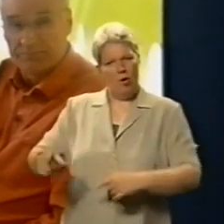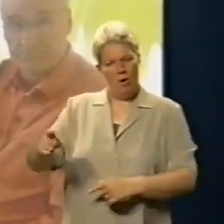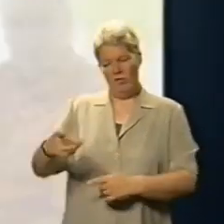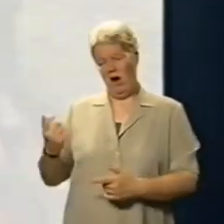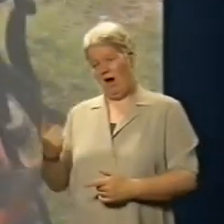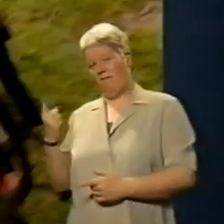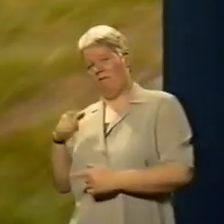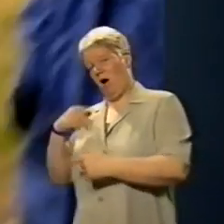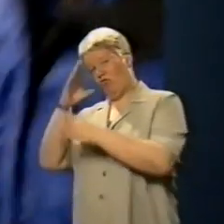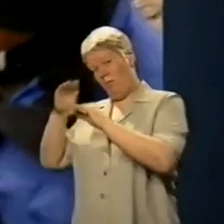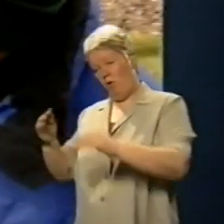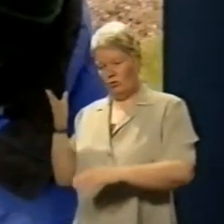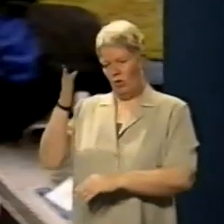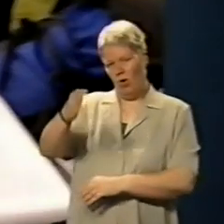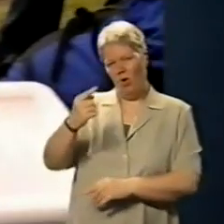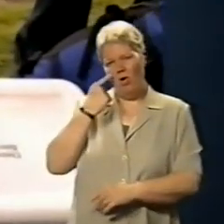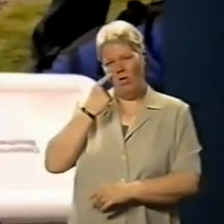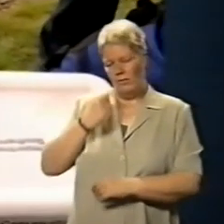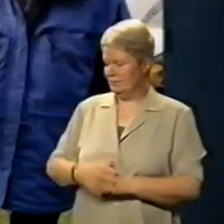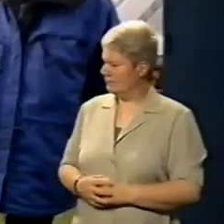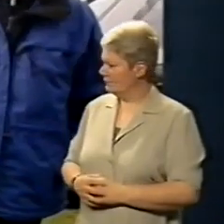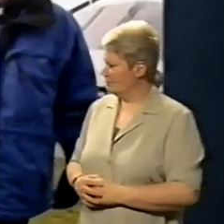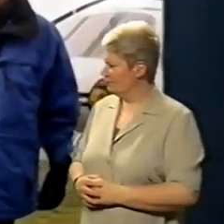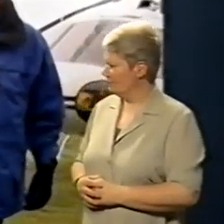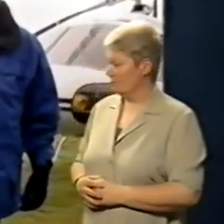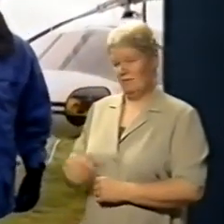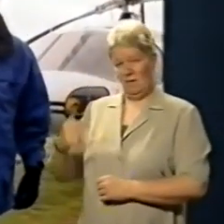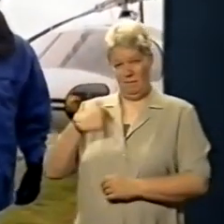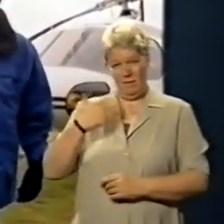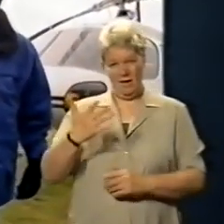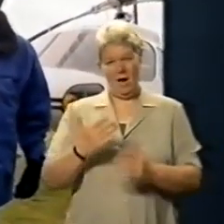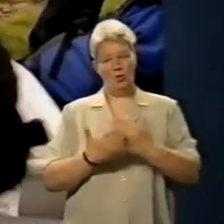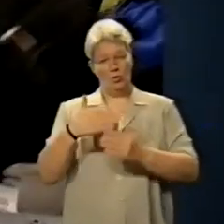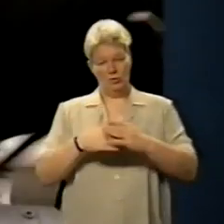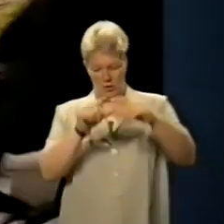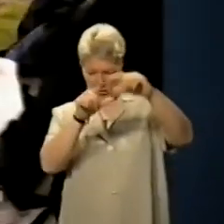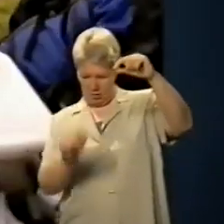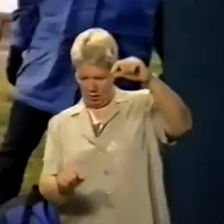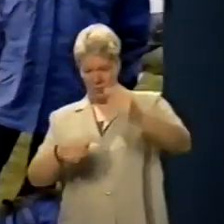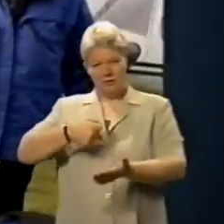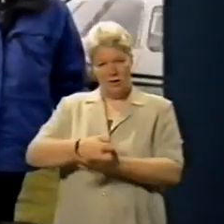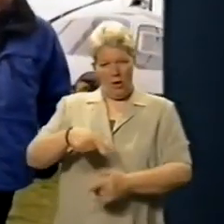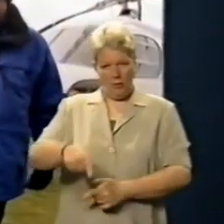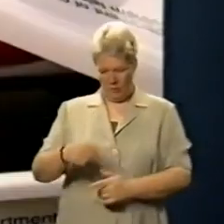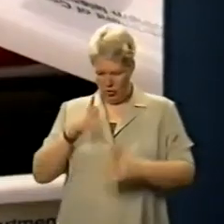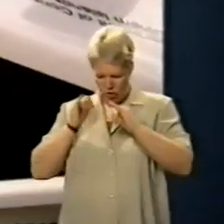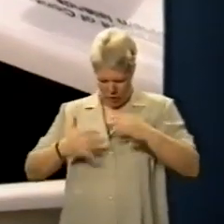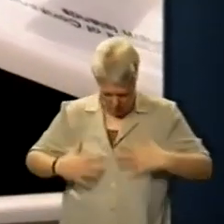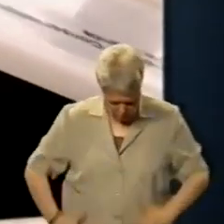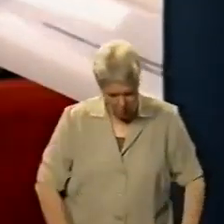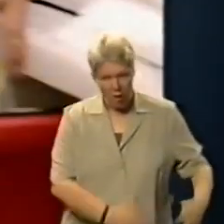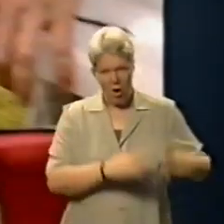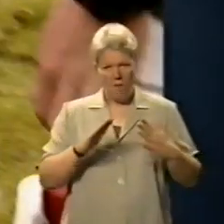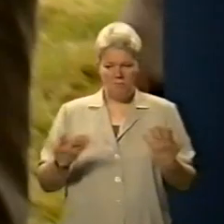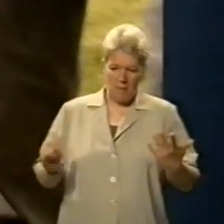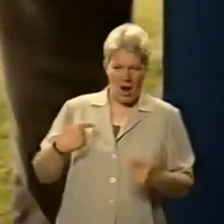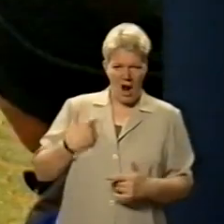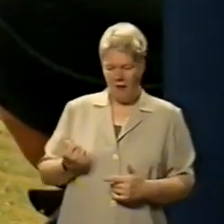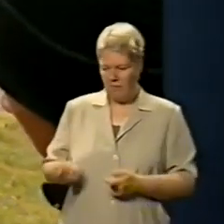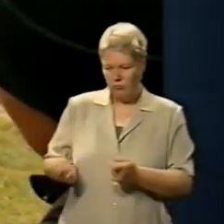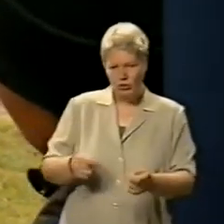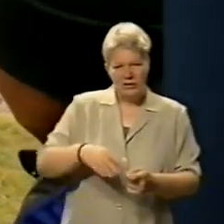look. I'm at the southernmost tip of New Zealand, being put through quarantine. A quick check for illegal contraband, that's grass